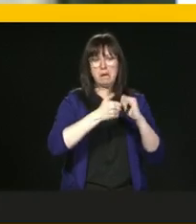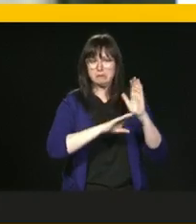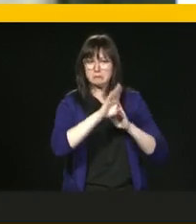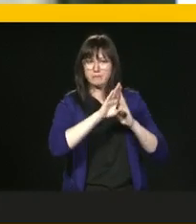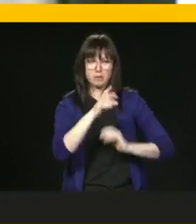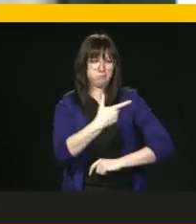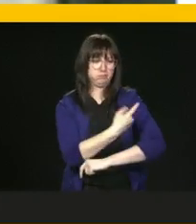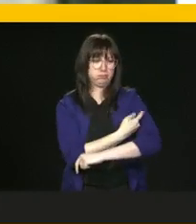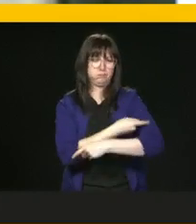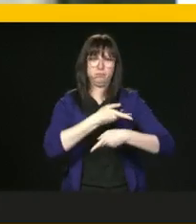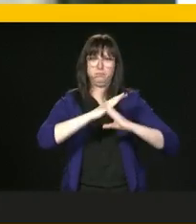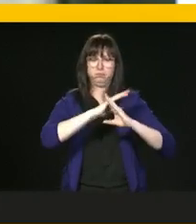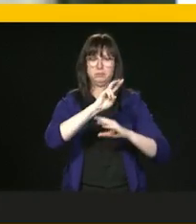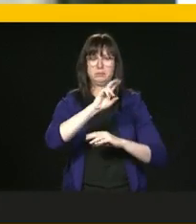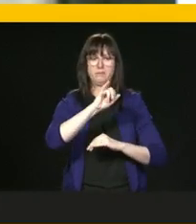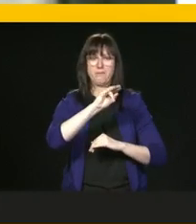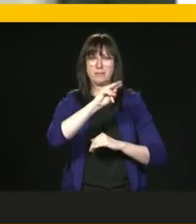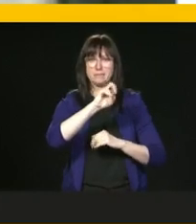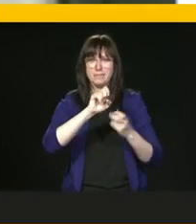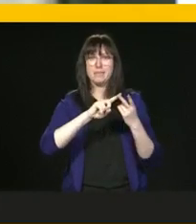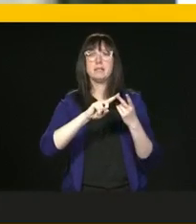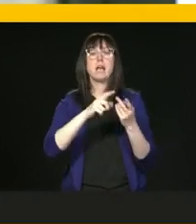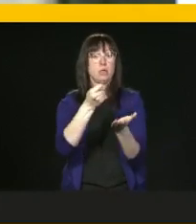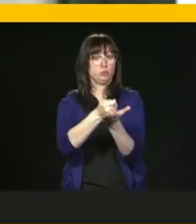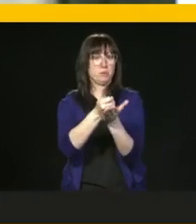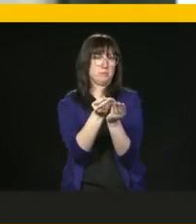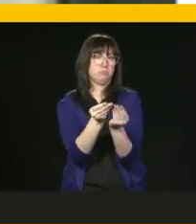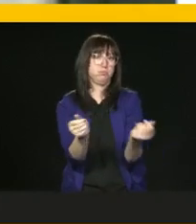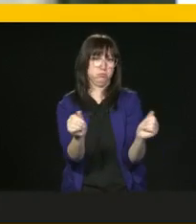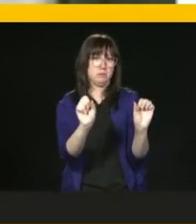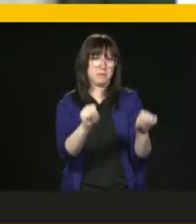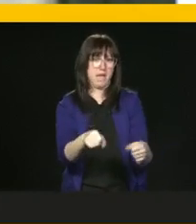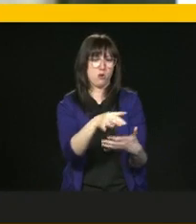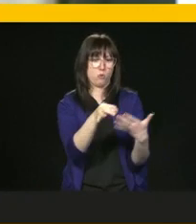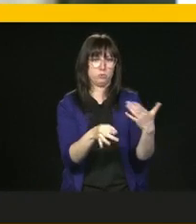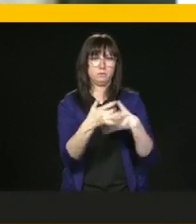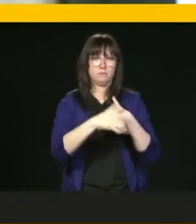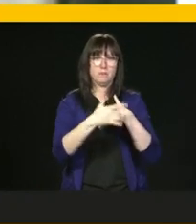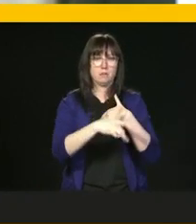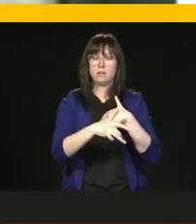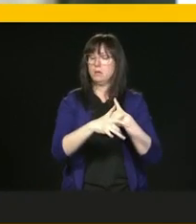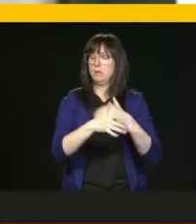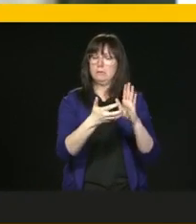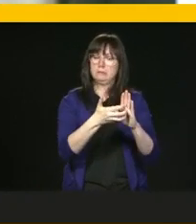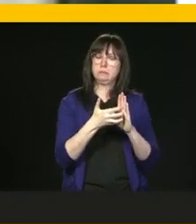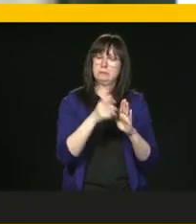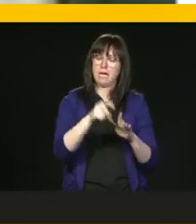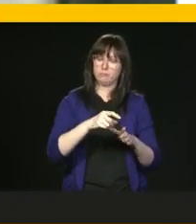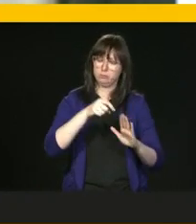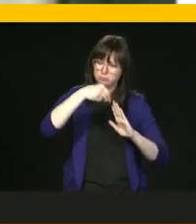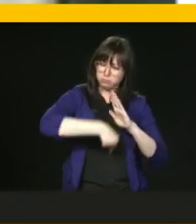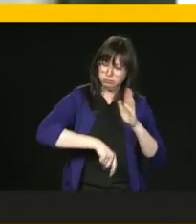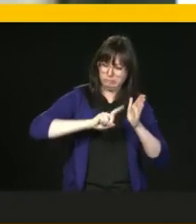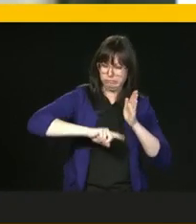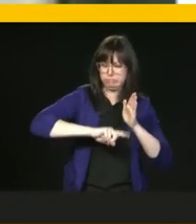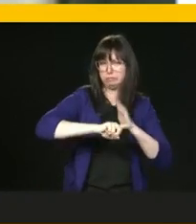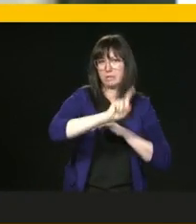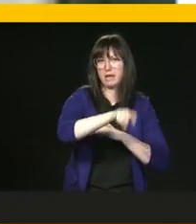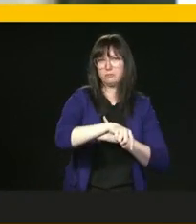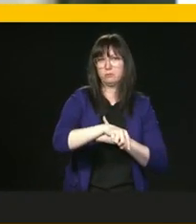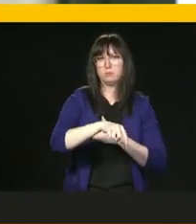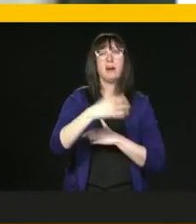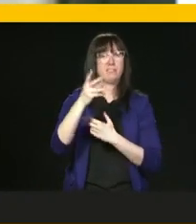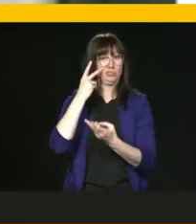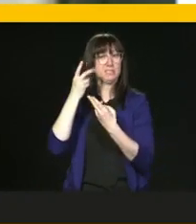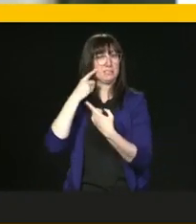development of vaccines. Antiviral treatments are things that we absolutely must do. We can see this with the